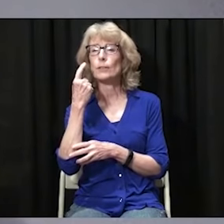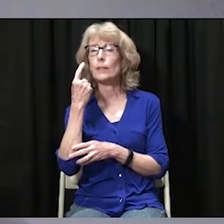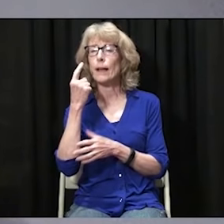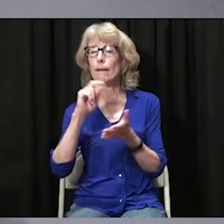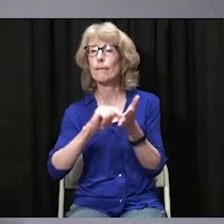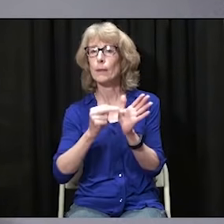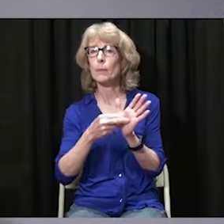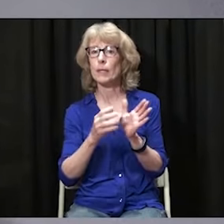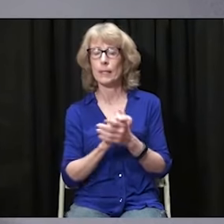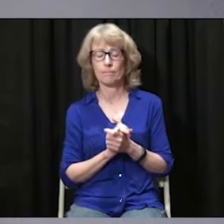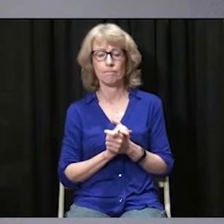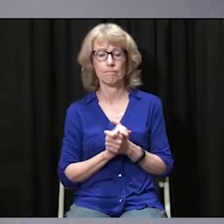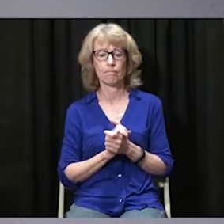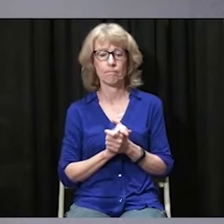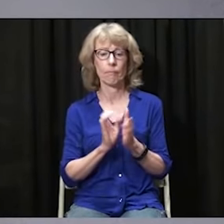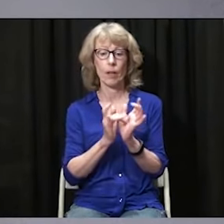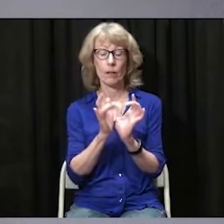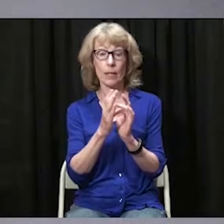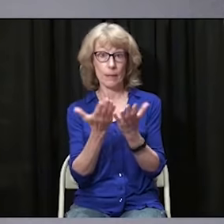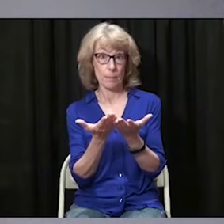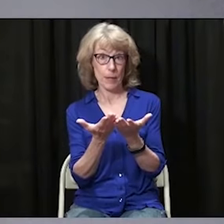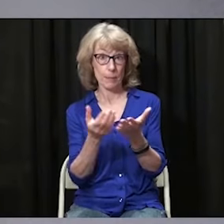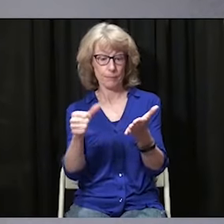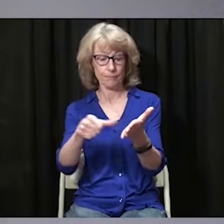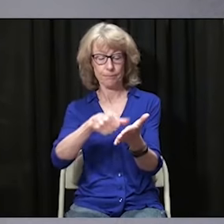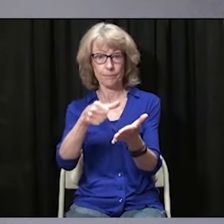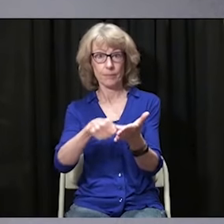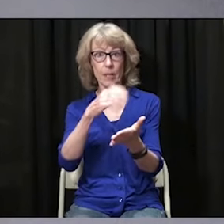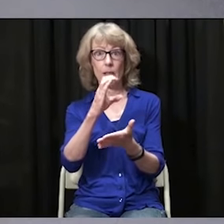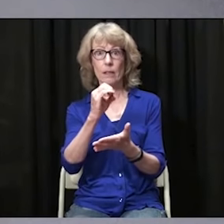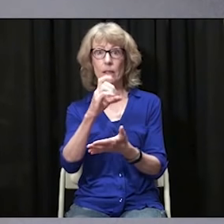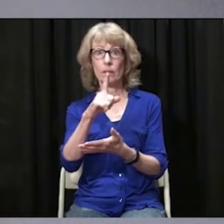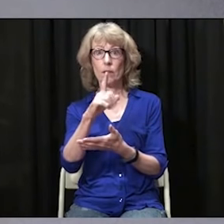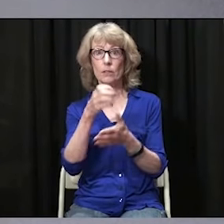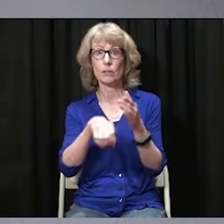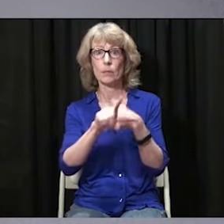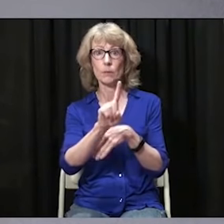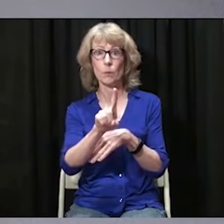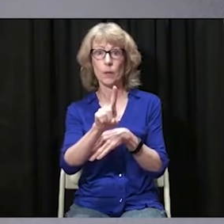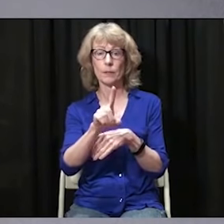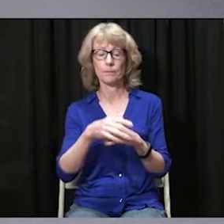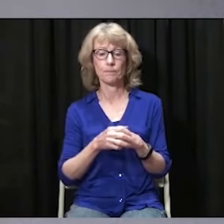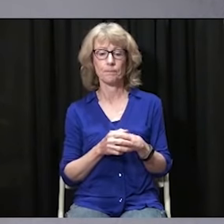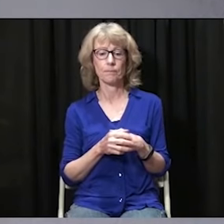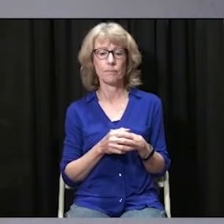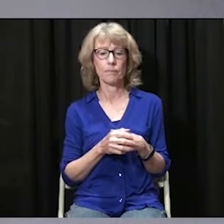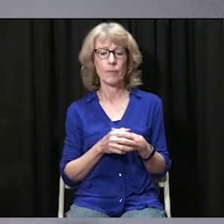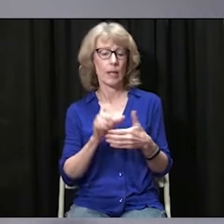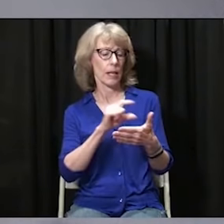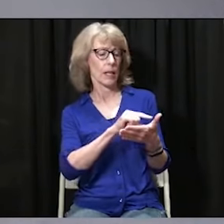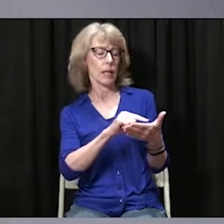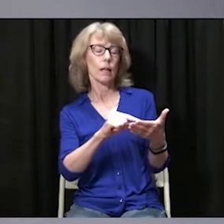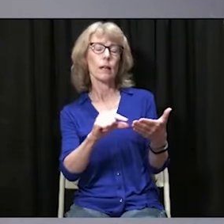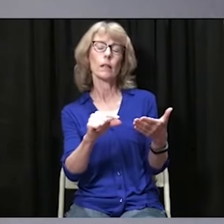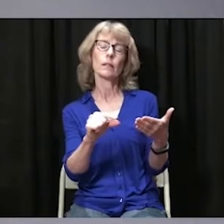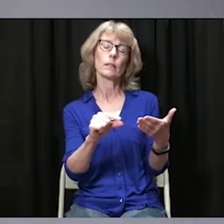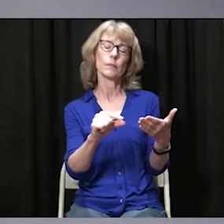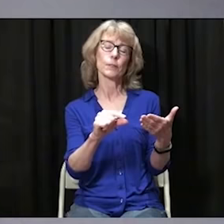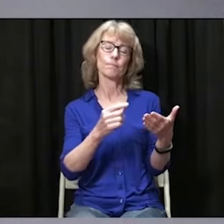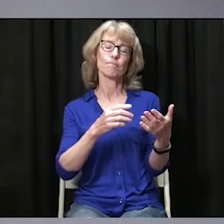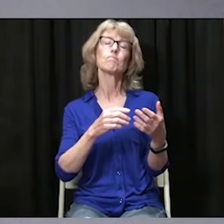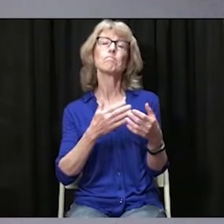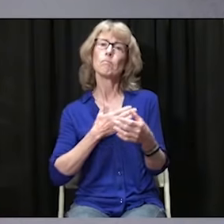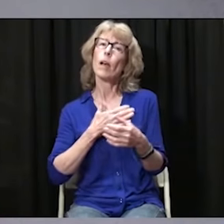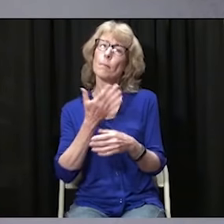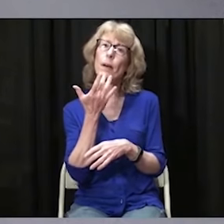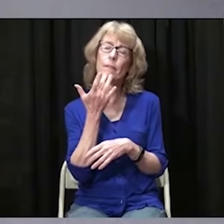turn your Bibles, if you have one, over to the book of Colossians, chapter 1. This passage here it's one of my favorite